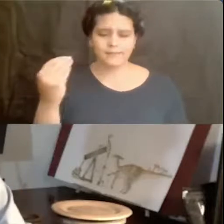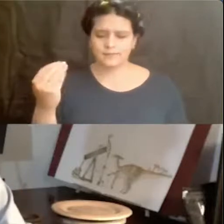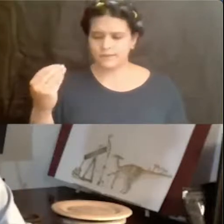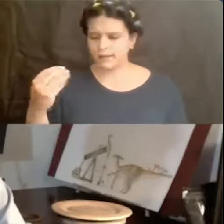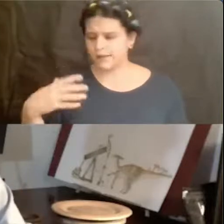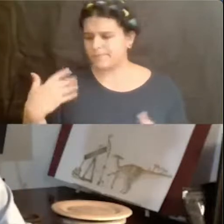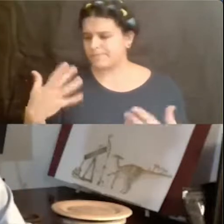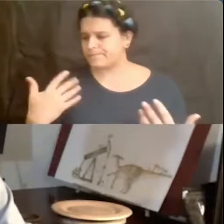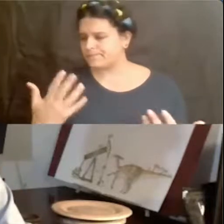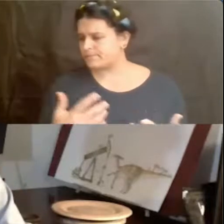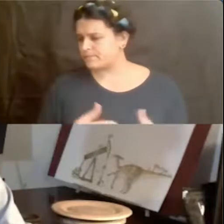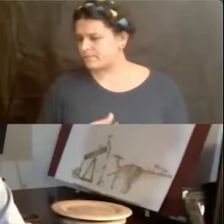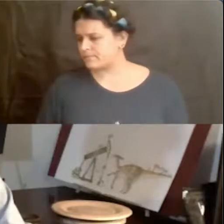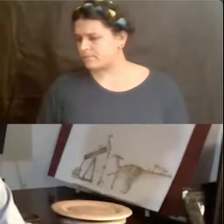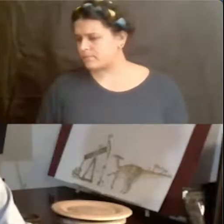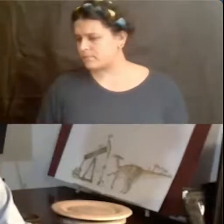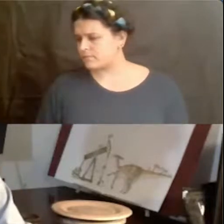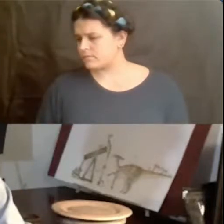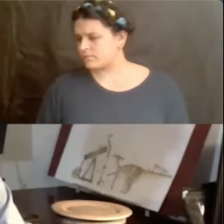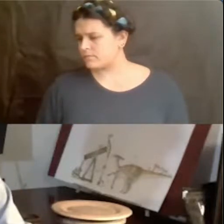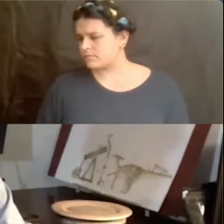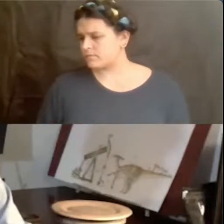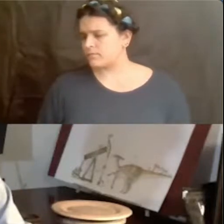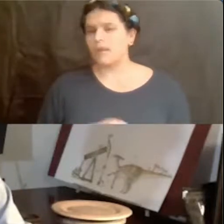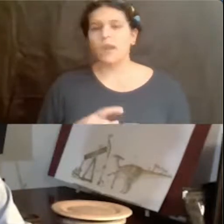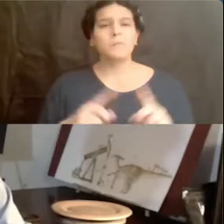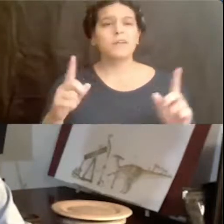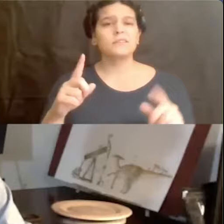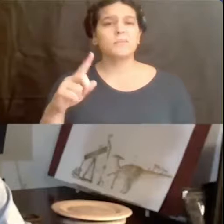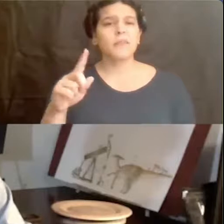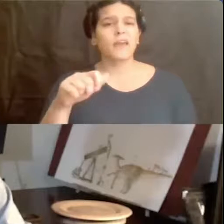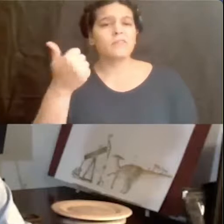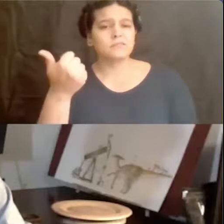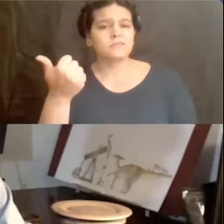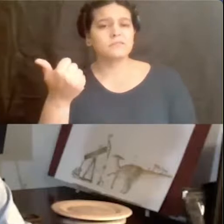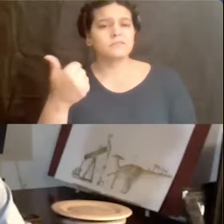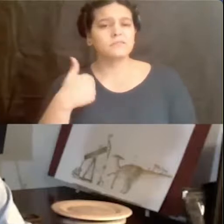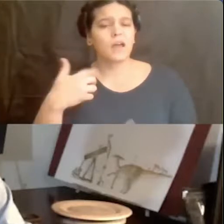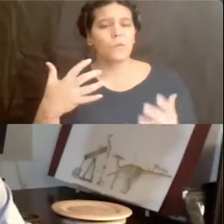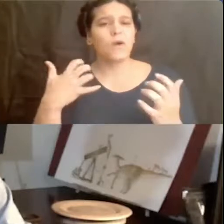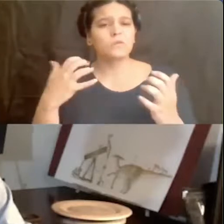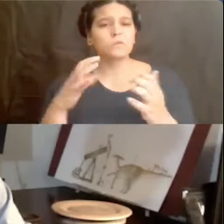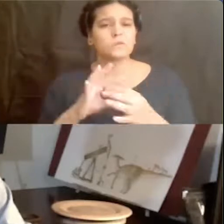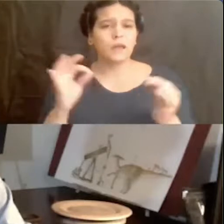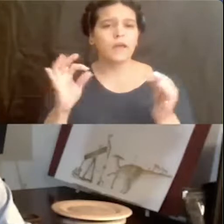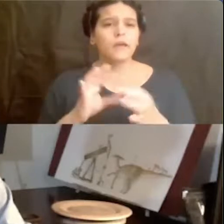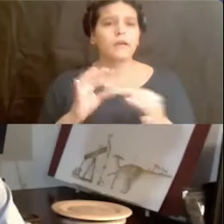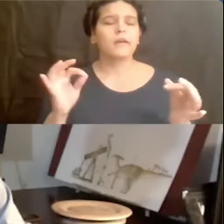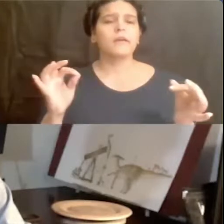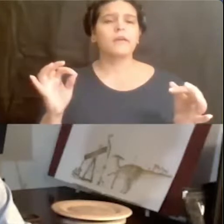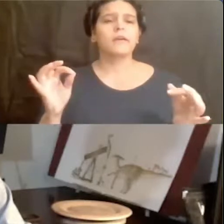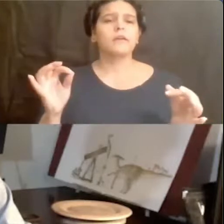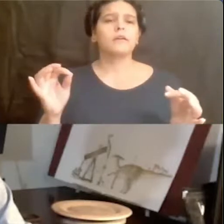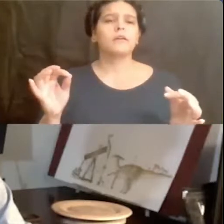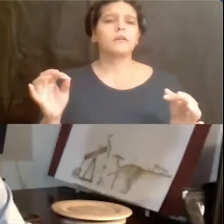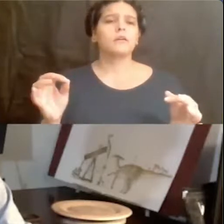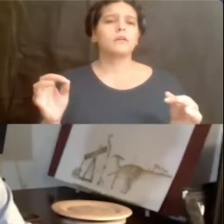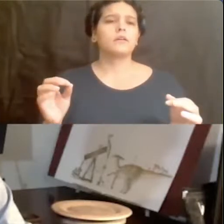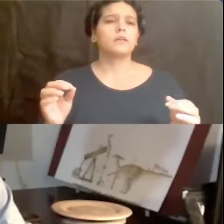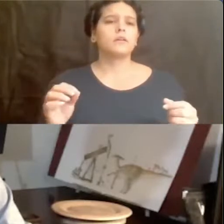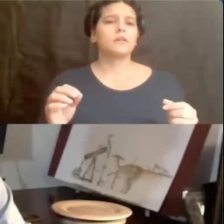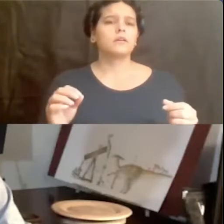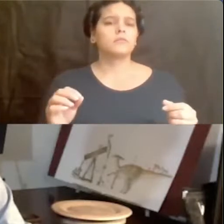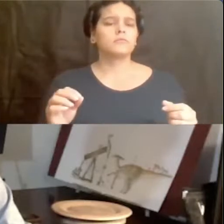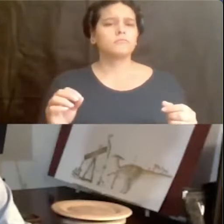but what something else too I would like to say as well is, it